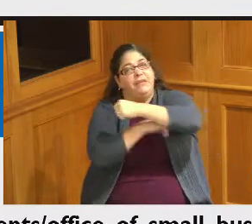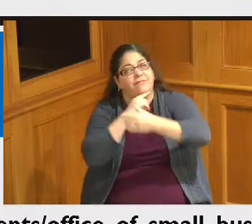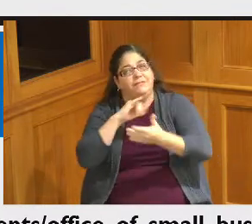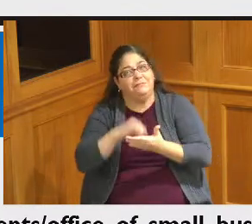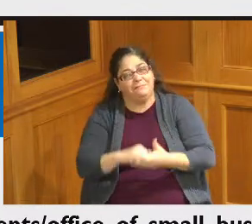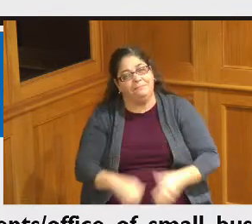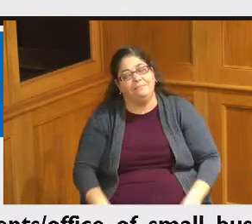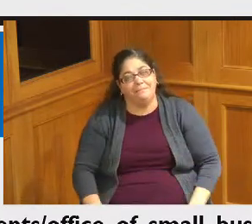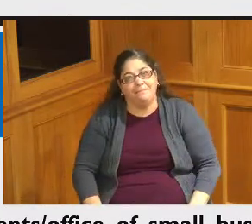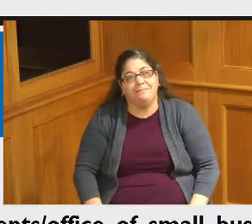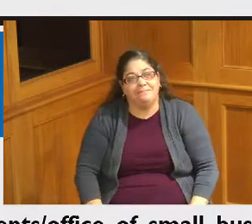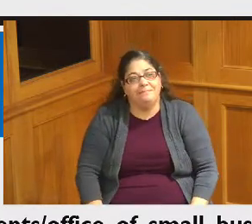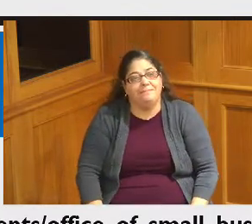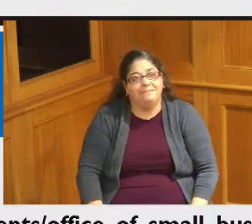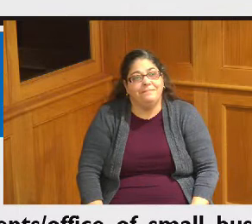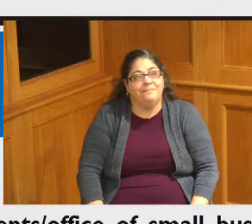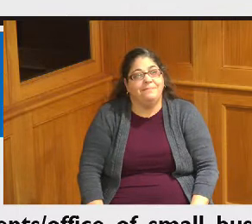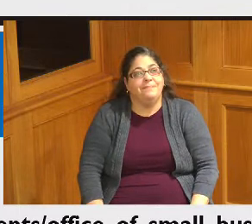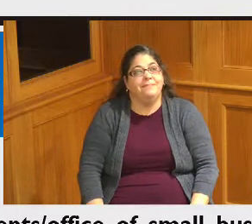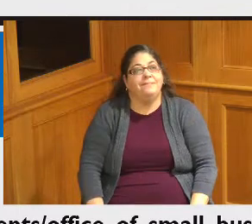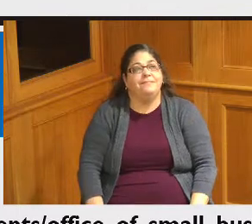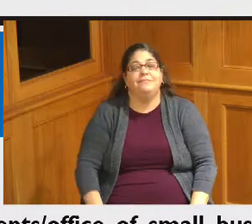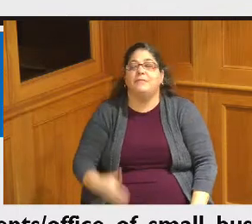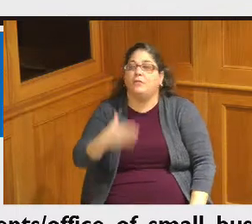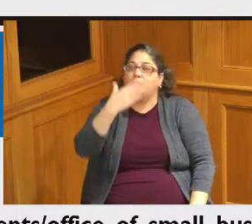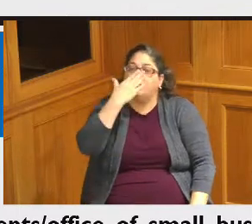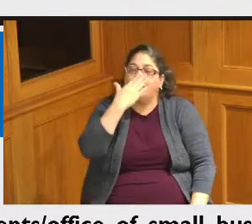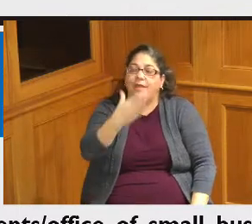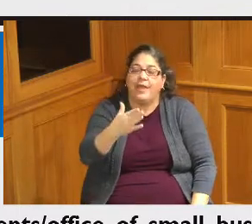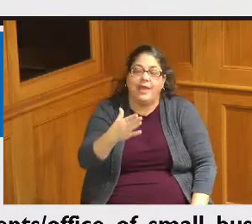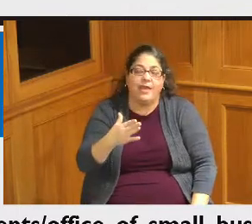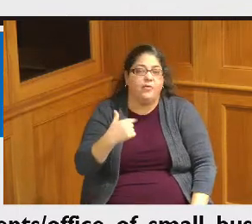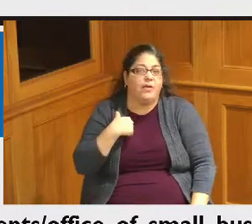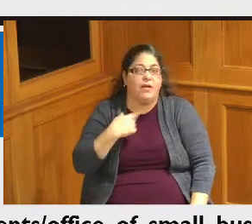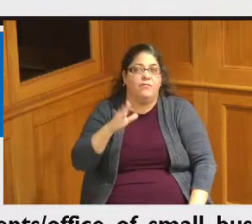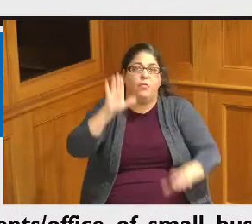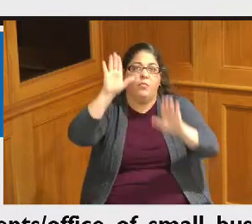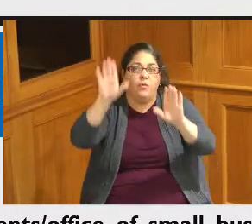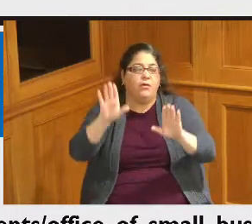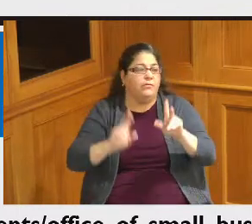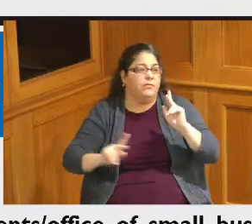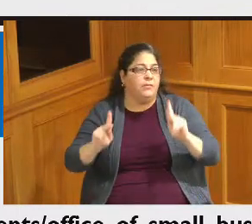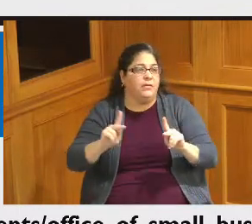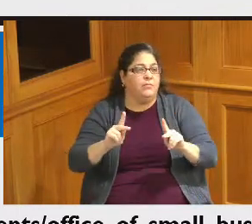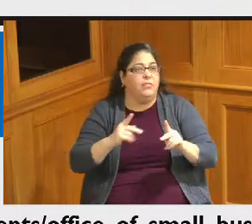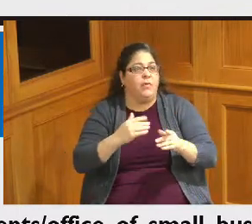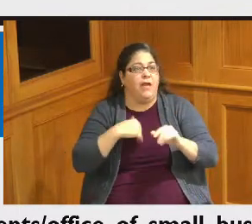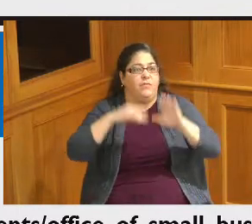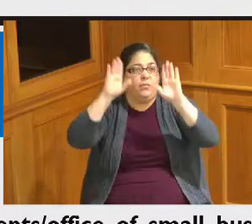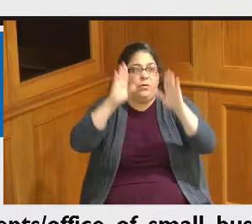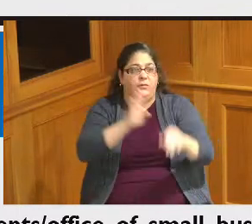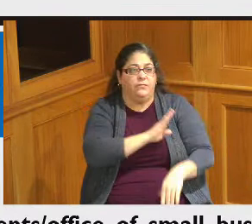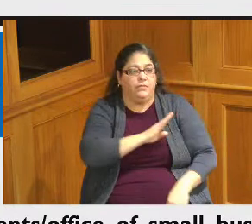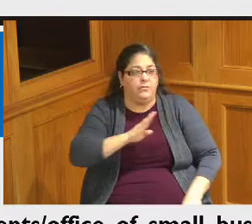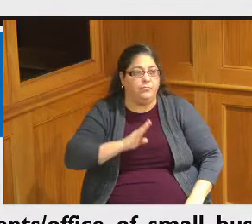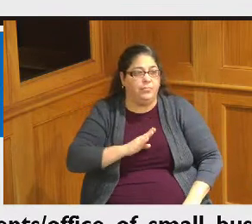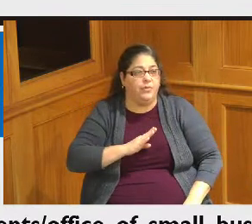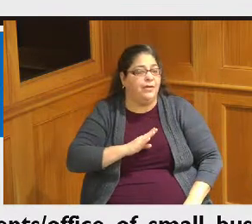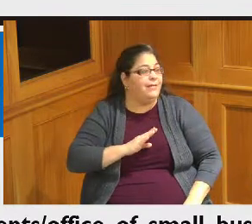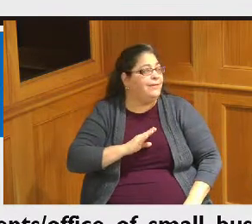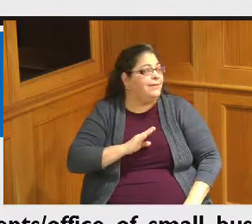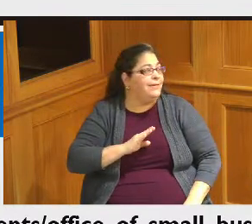and some of the opportunity that I think we have going forward. And if you need to get to me, you can get to